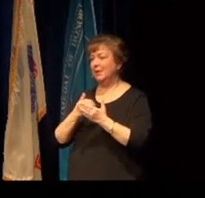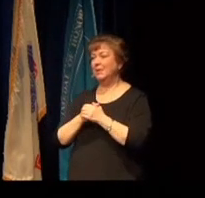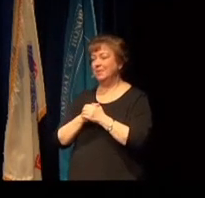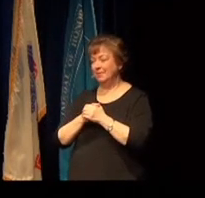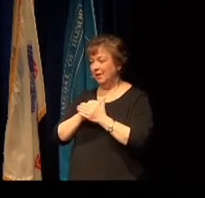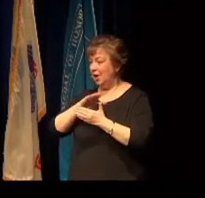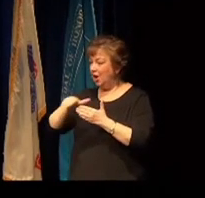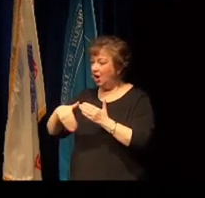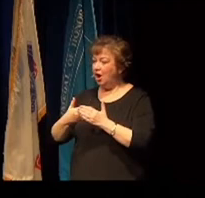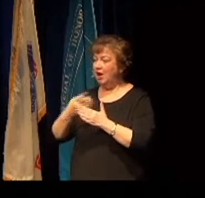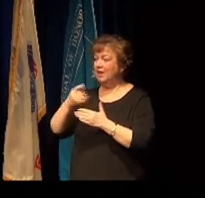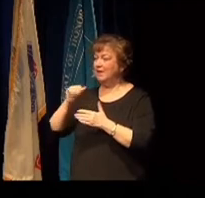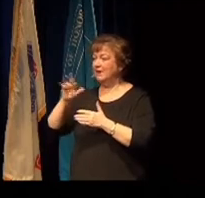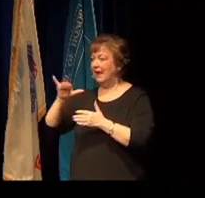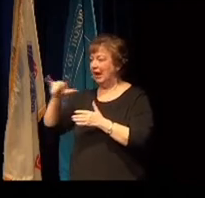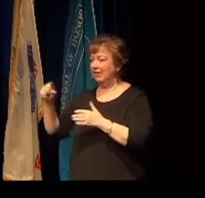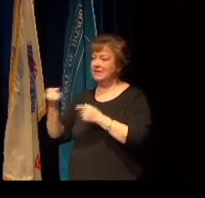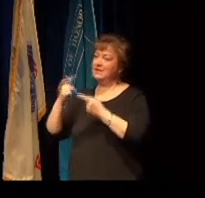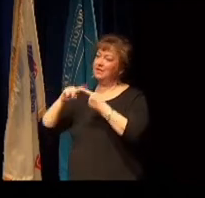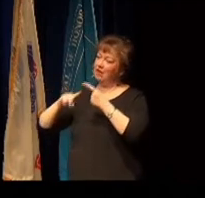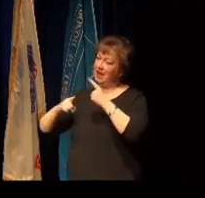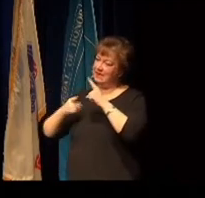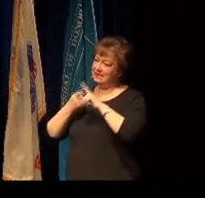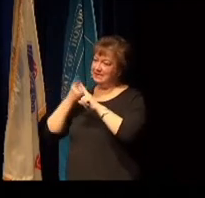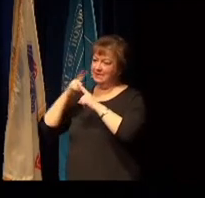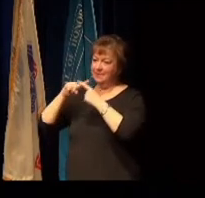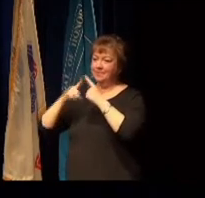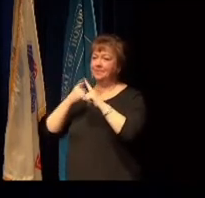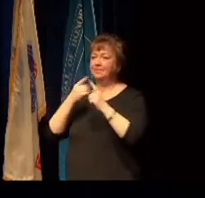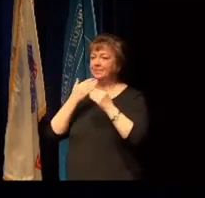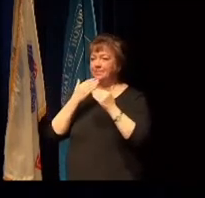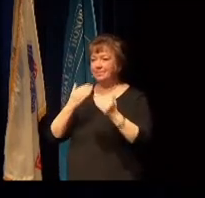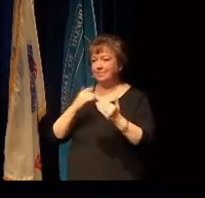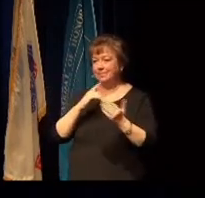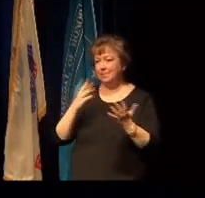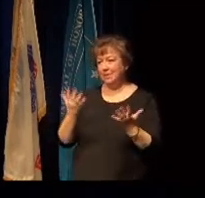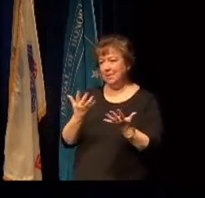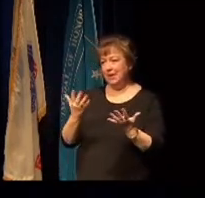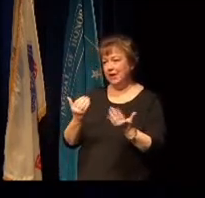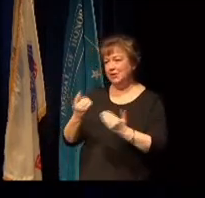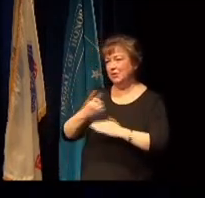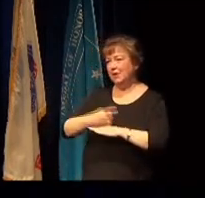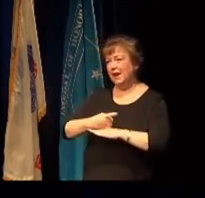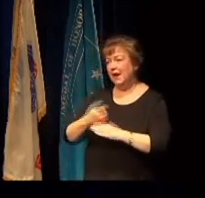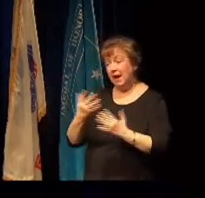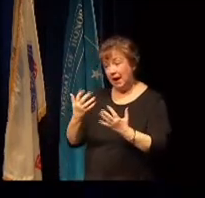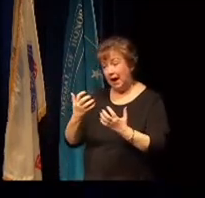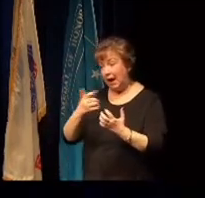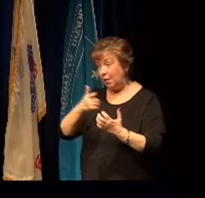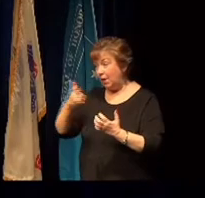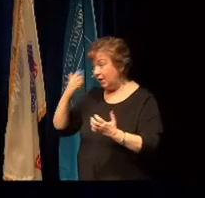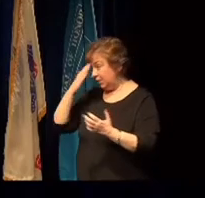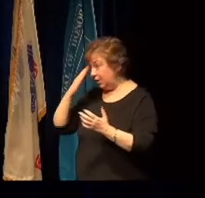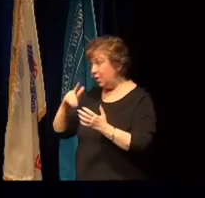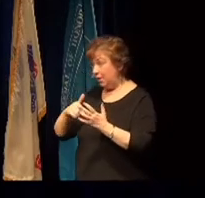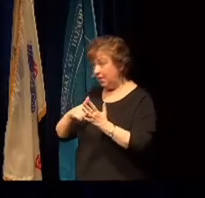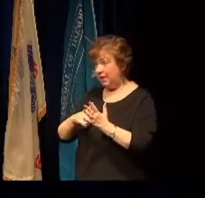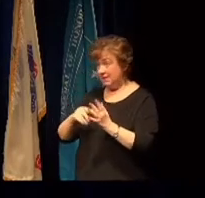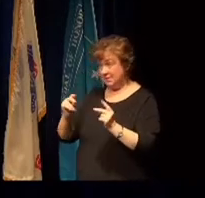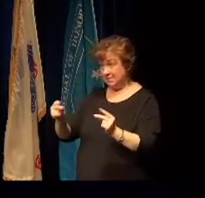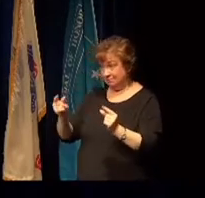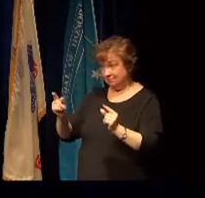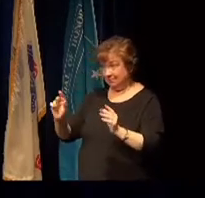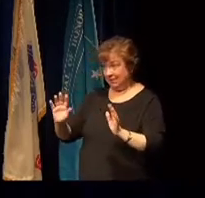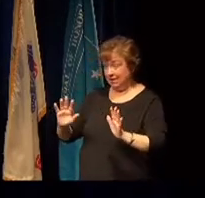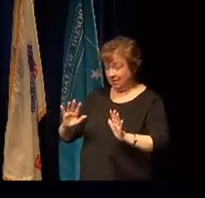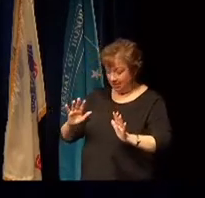and all of Gary's friends. Thank you for being here today. And I want you to know this right up front. I'm going to say something